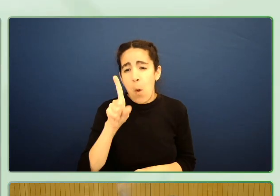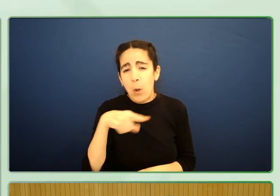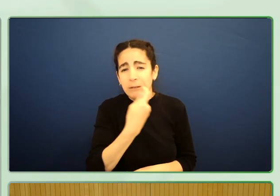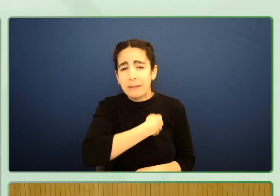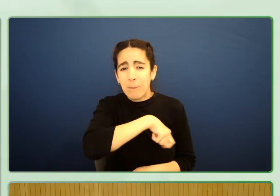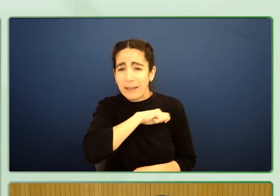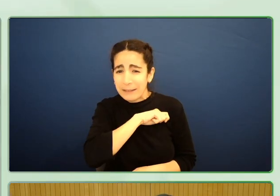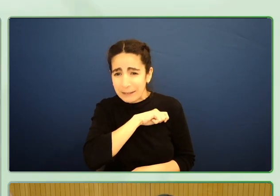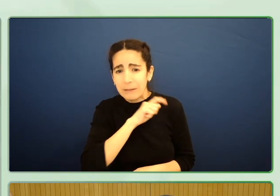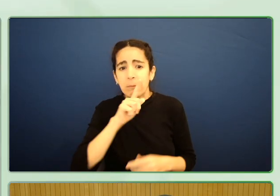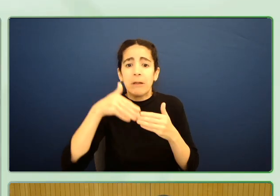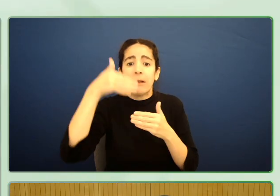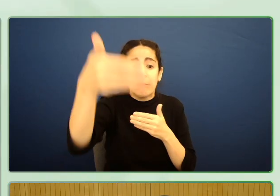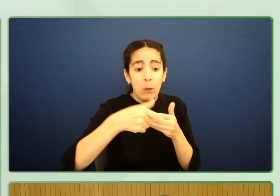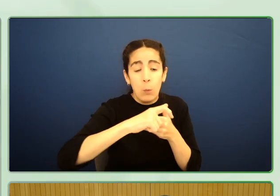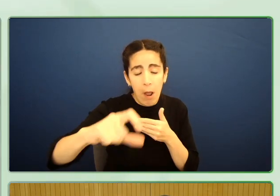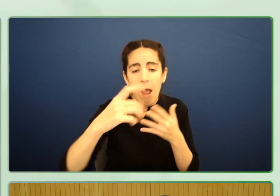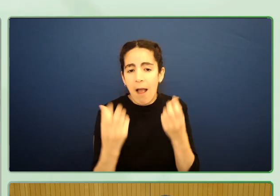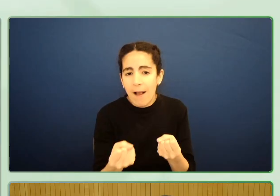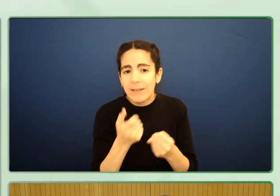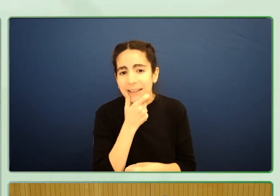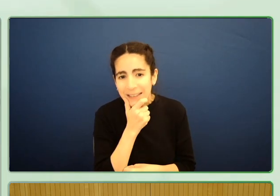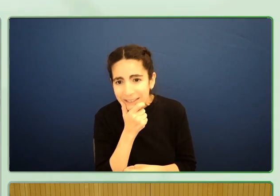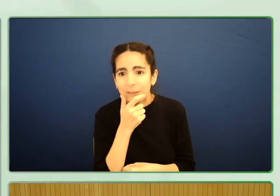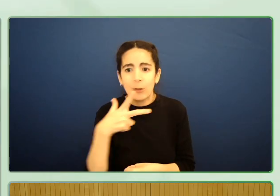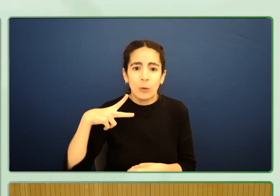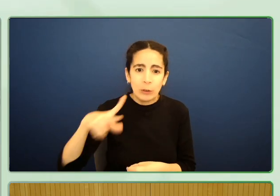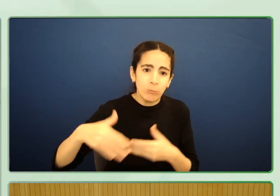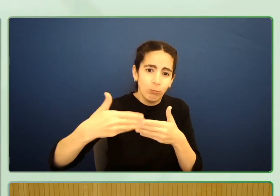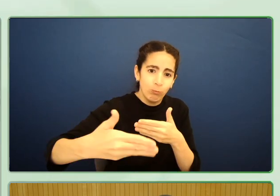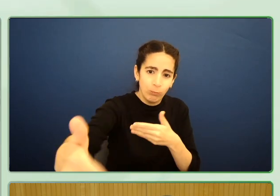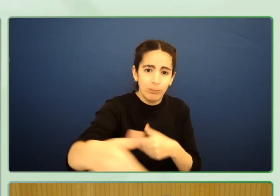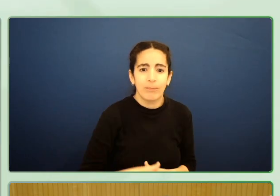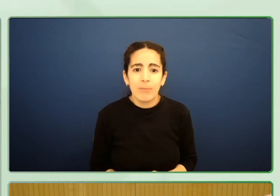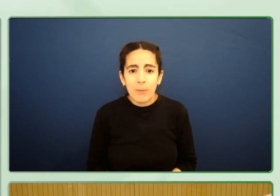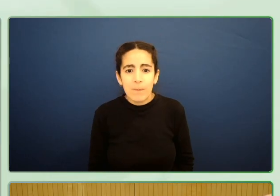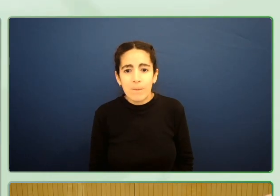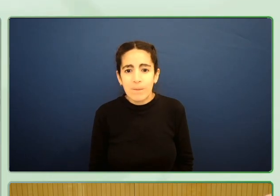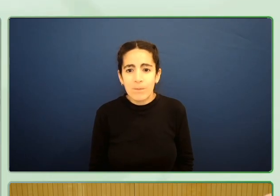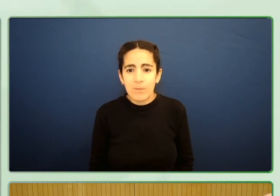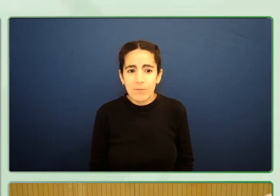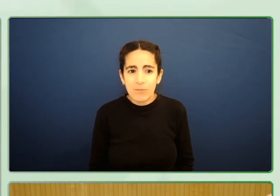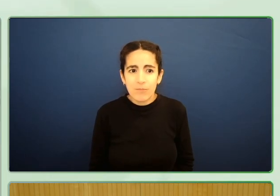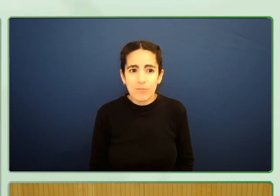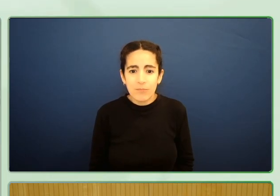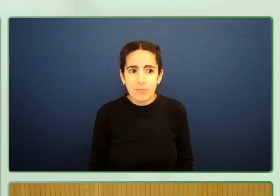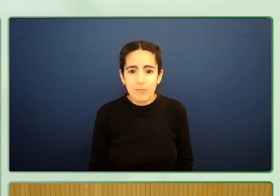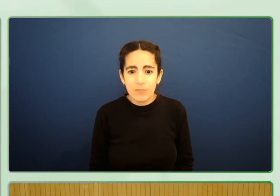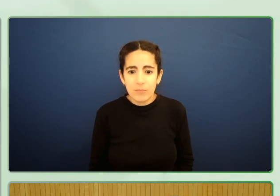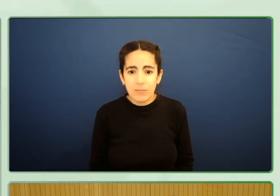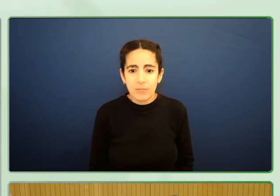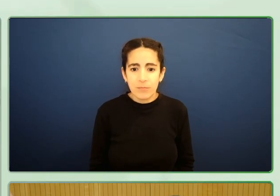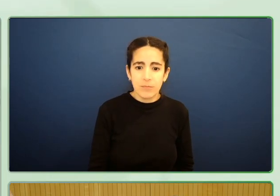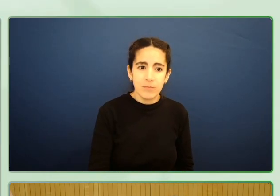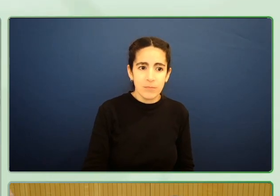Portuguese. Thank you. Do you want to take another minute? You got another well, I received. You're having